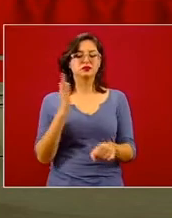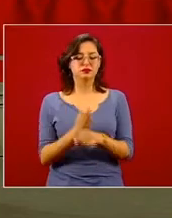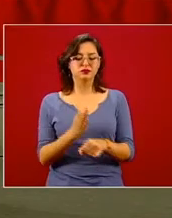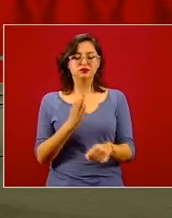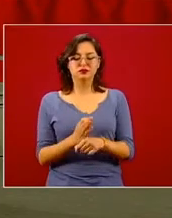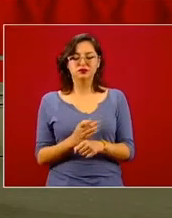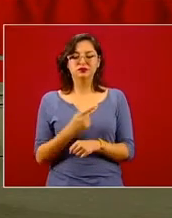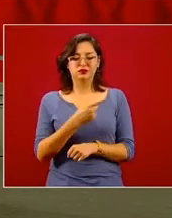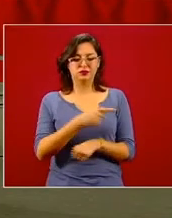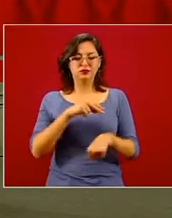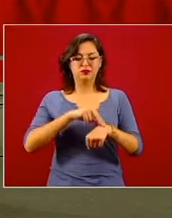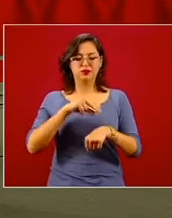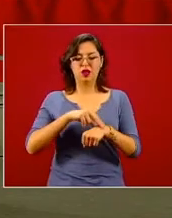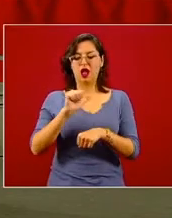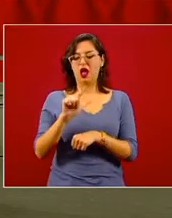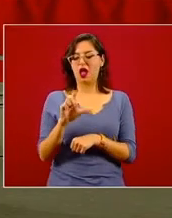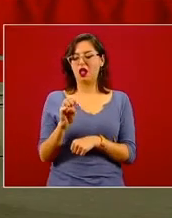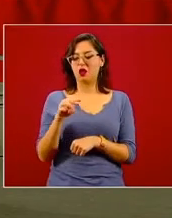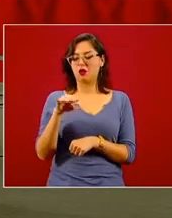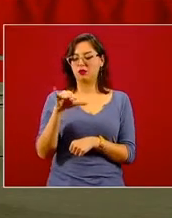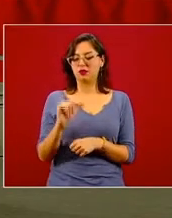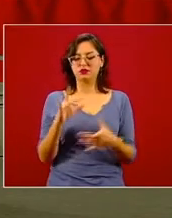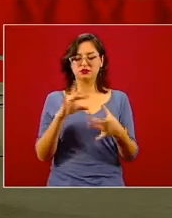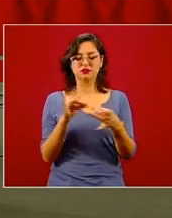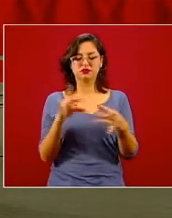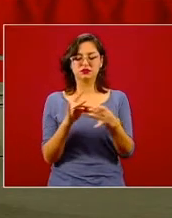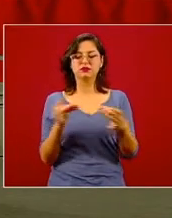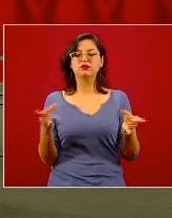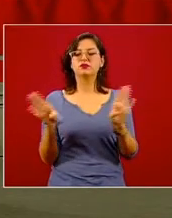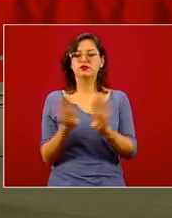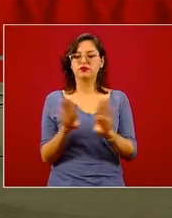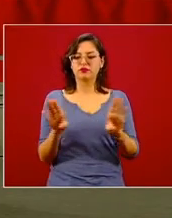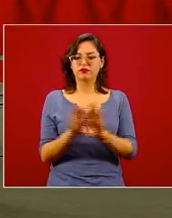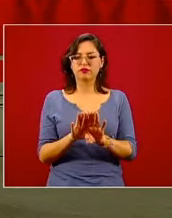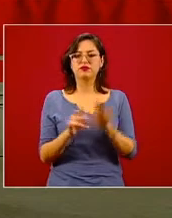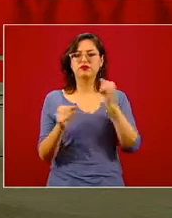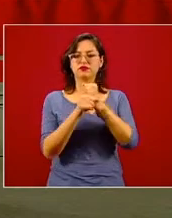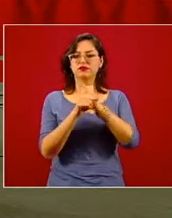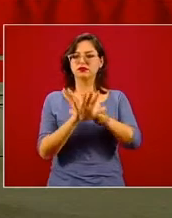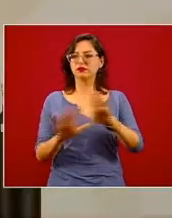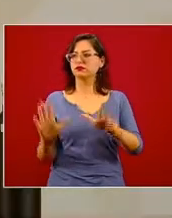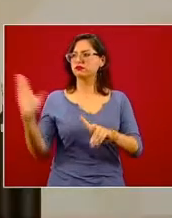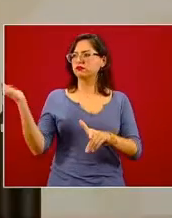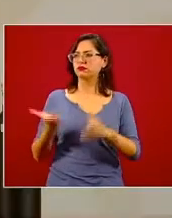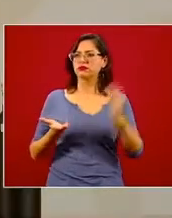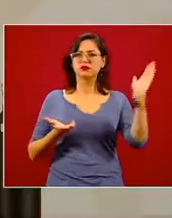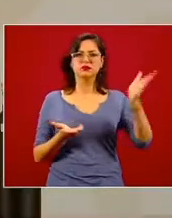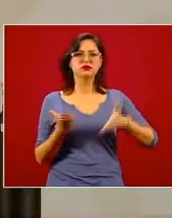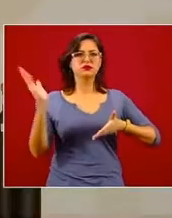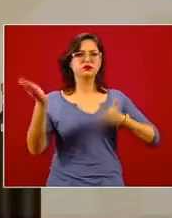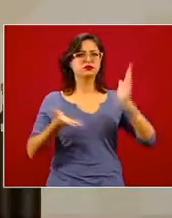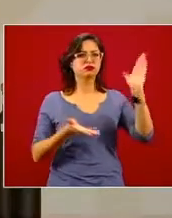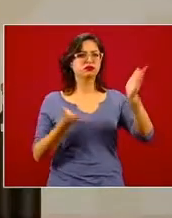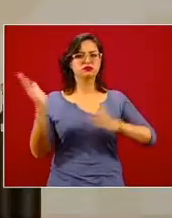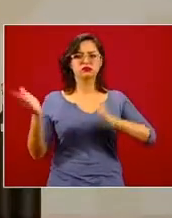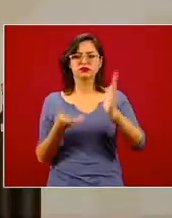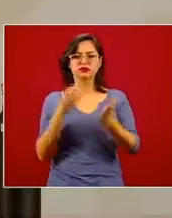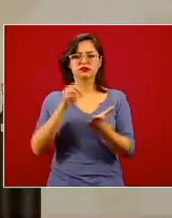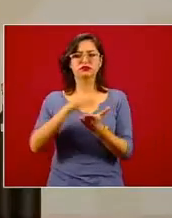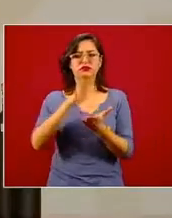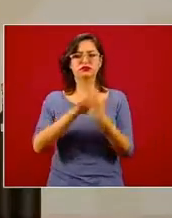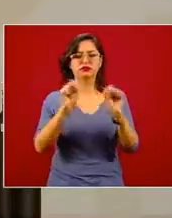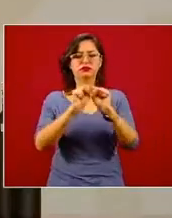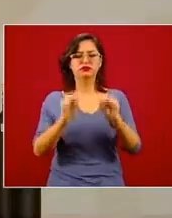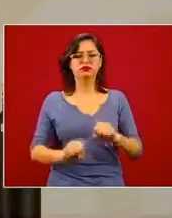up integración again. de esta base de datos y Dr. conocer Alomia is going to conocer talk por parte de las with us distintas about this instituciones cuáles integration son los sistemas de mechanics